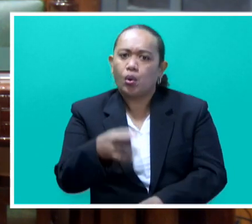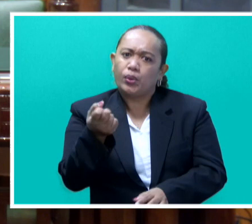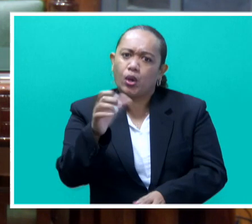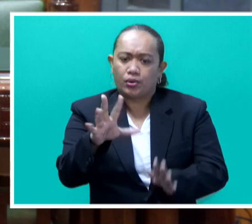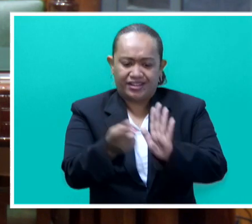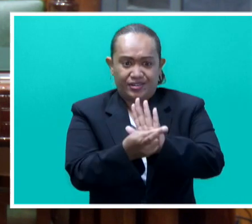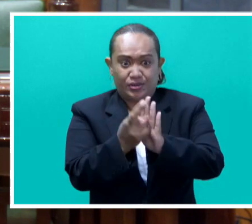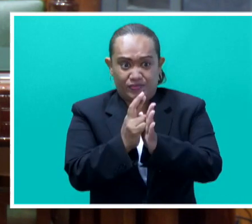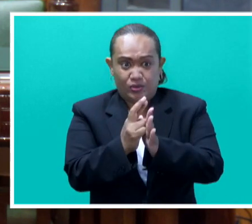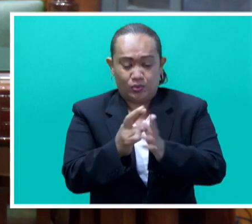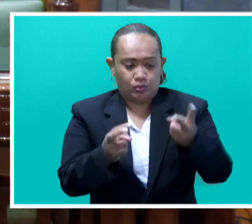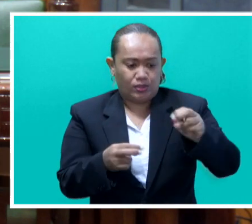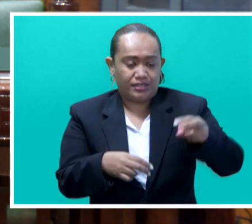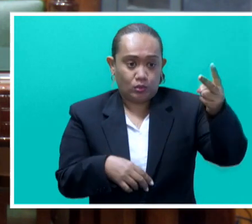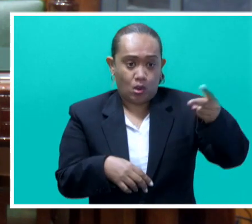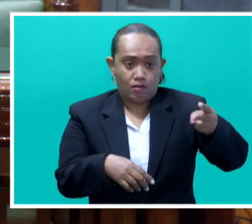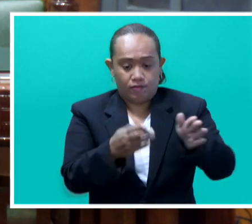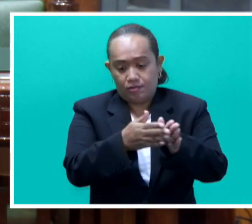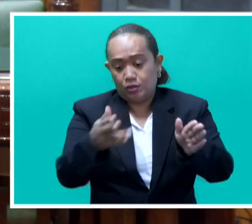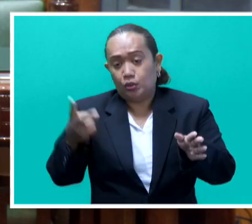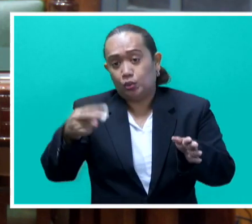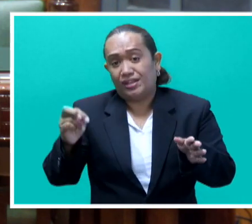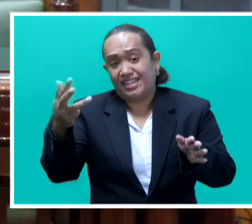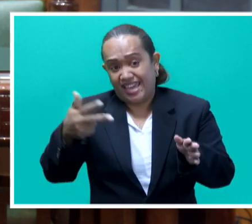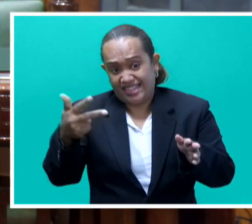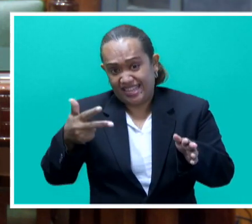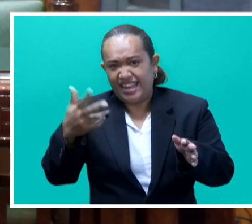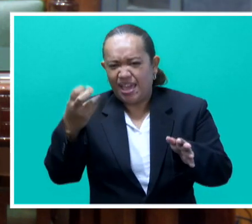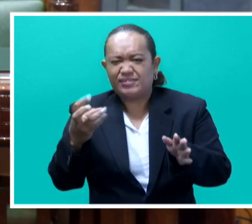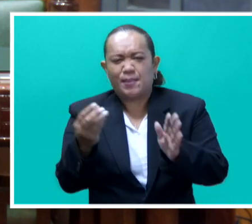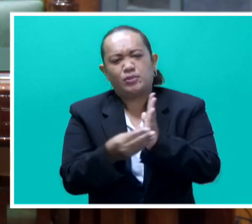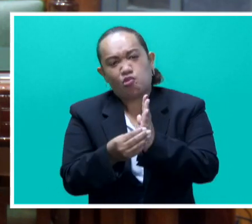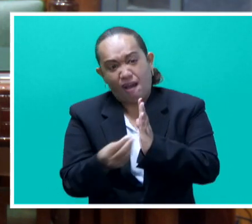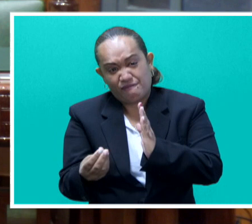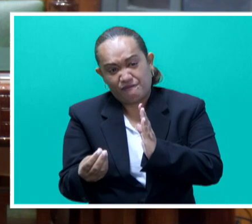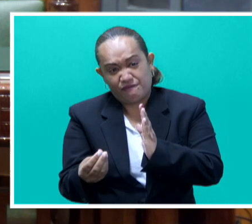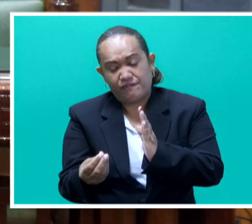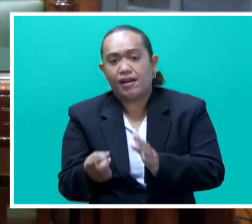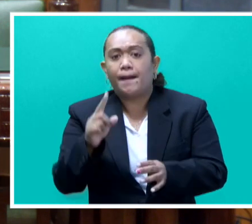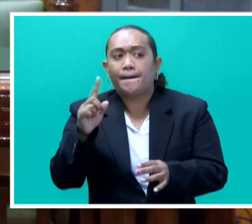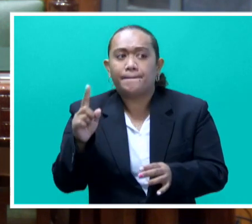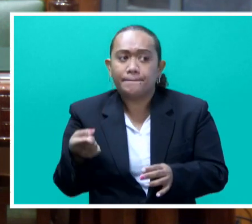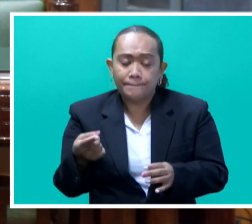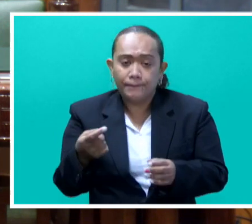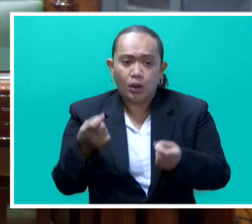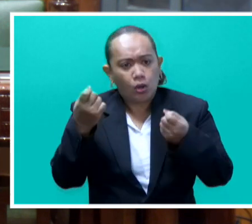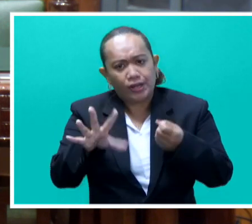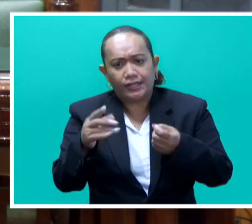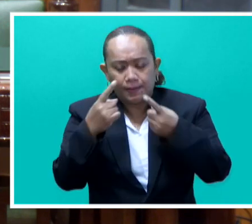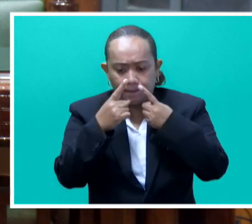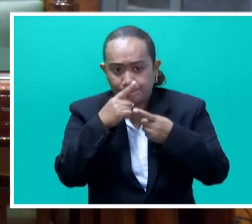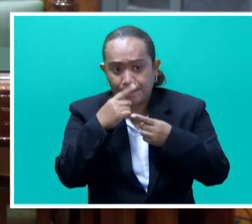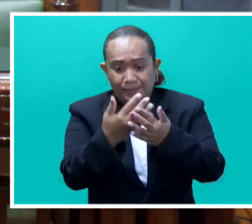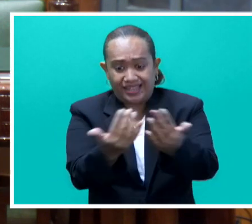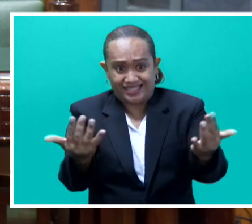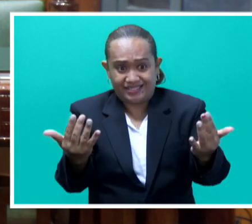between 2012 and 2018, and a draft was produced. We then took this draft for public consultations in the 3 divisions,